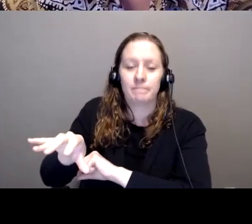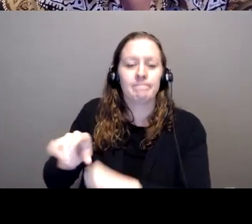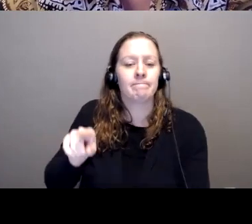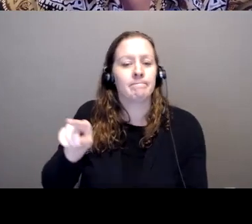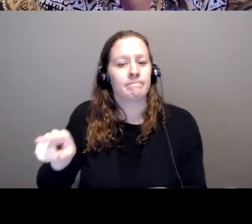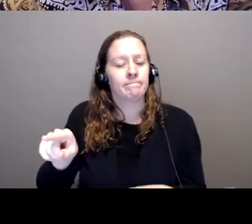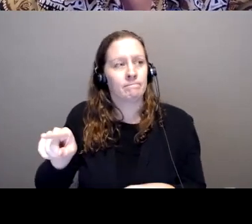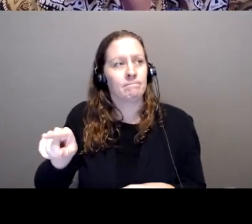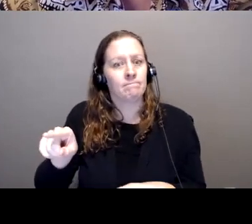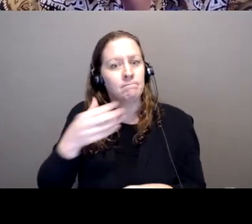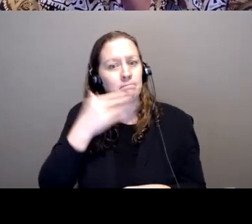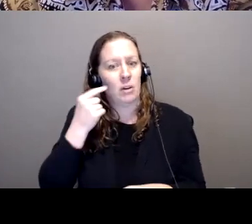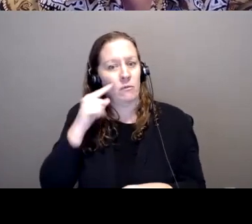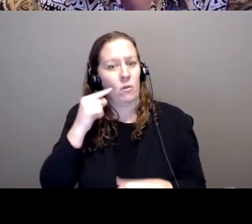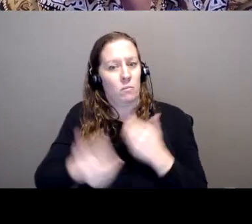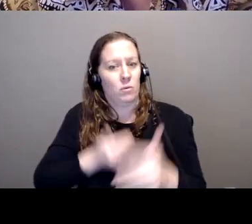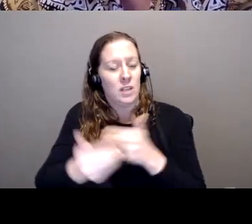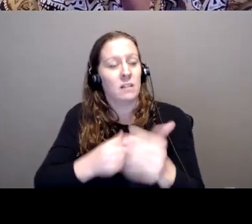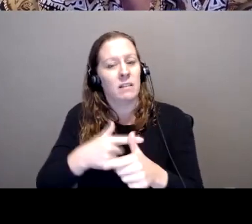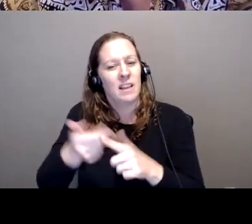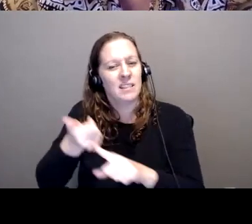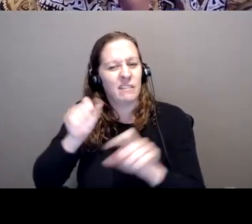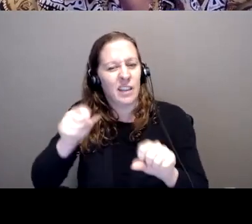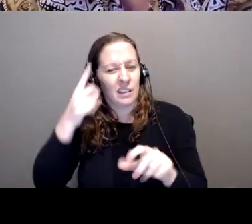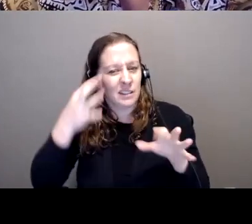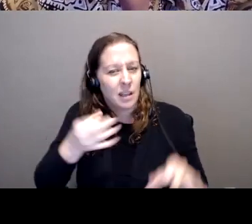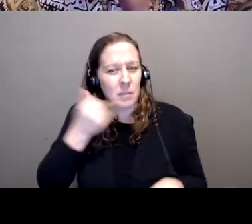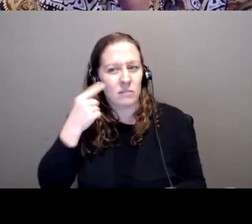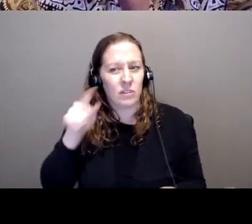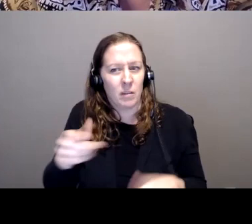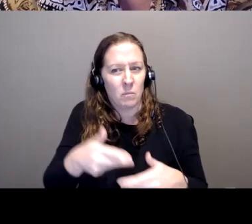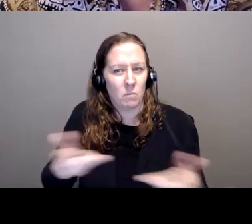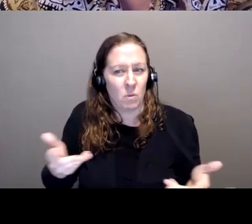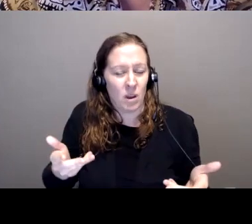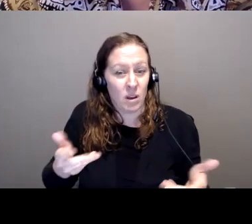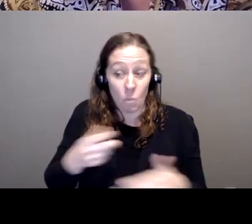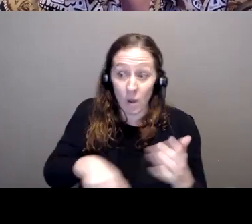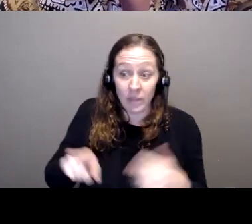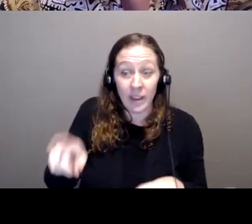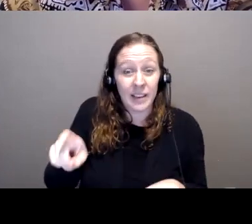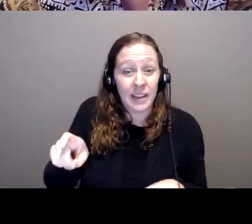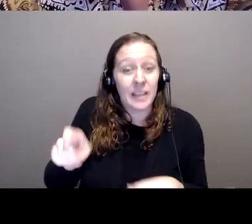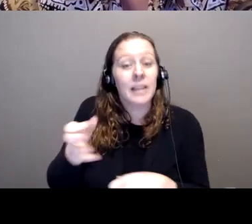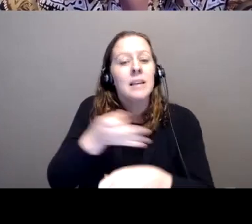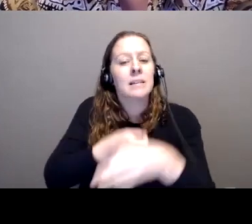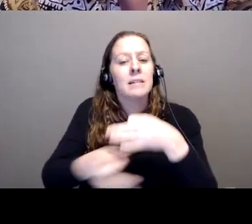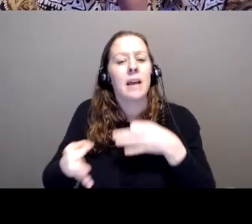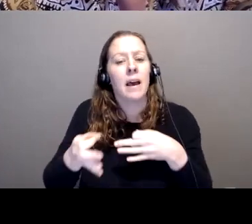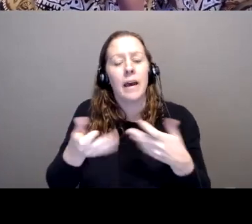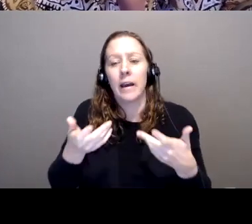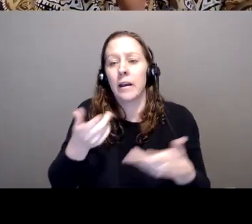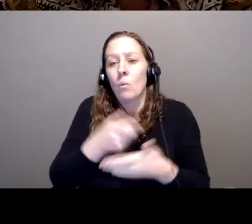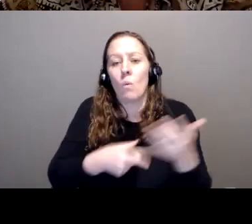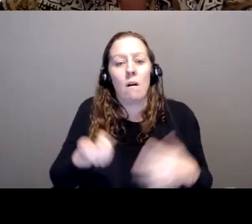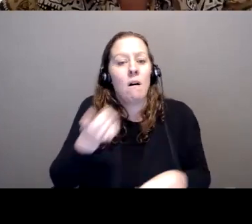the process to be able to decide what is best for them and what they need, rather than what someone